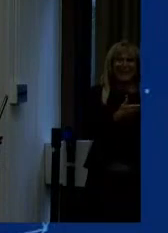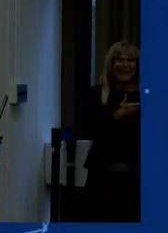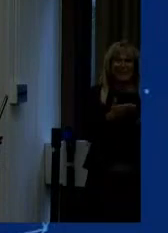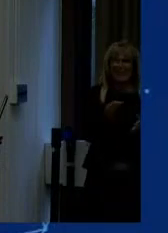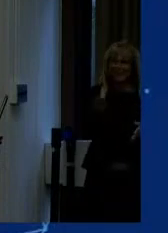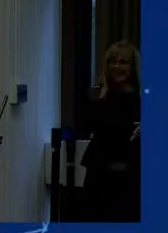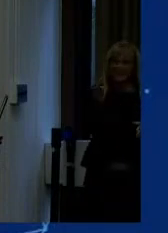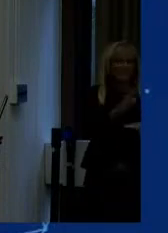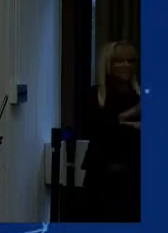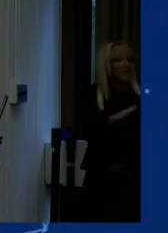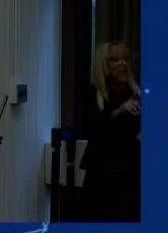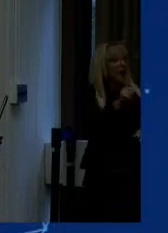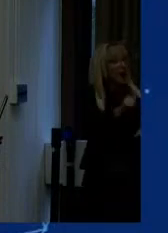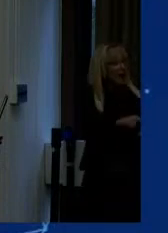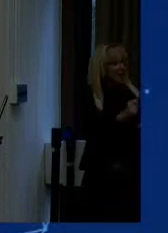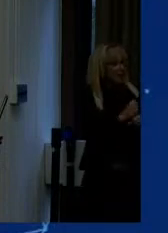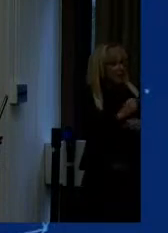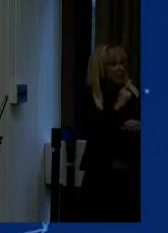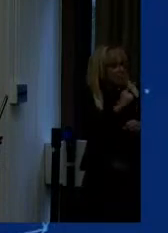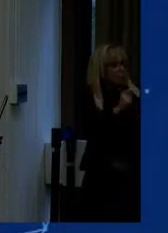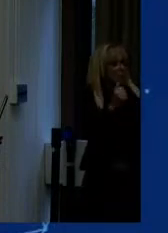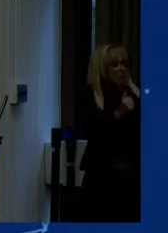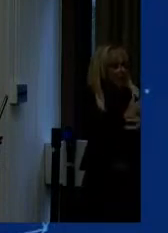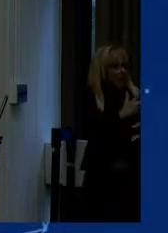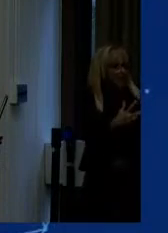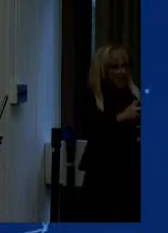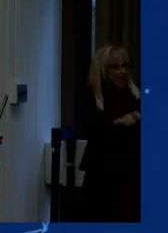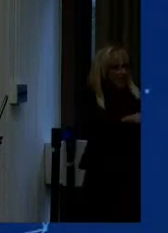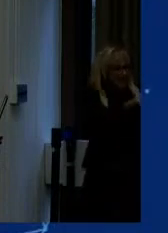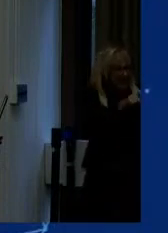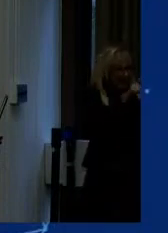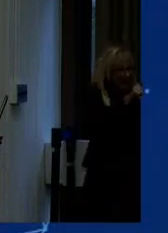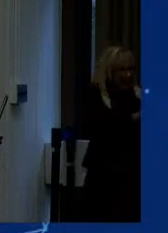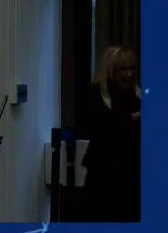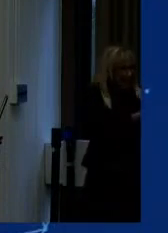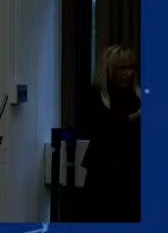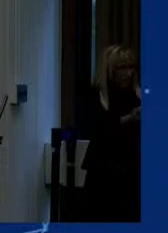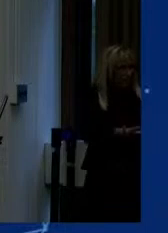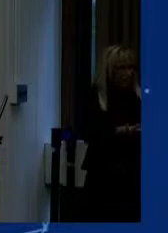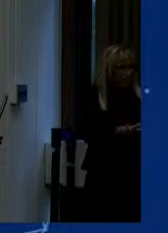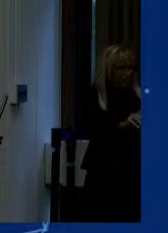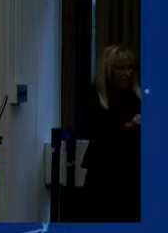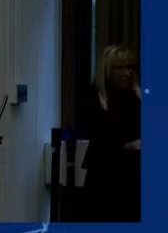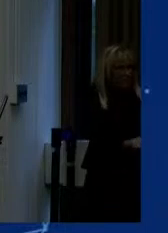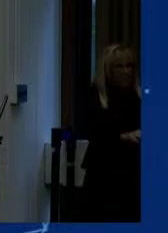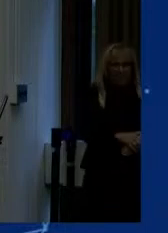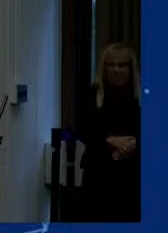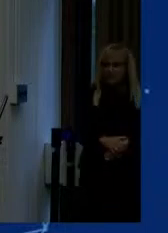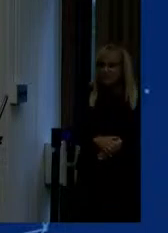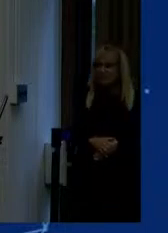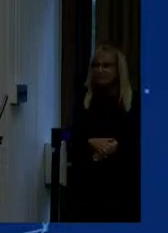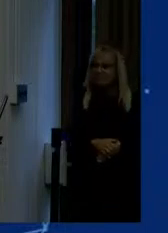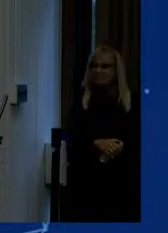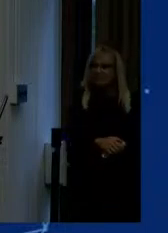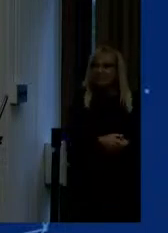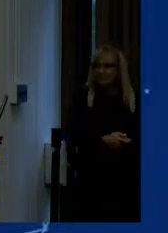you go. I need to make sure that everything is as accurate and precise as possible. So this is even, I would take this